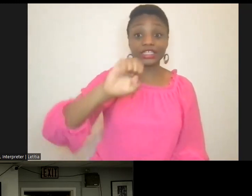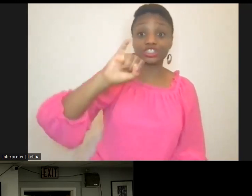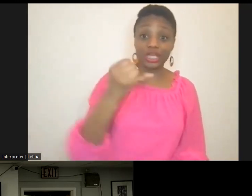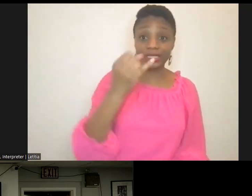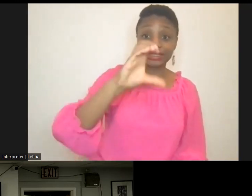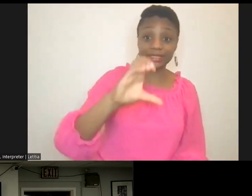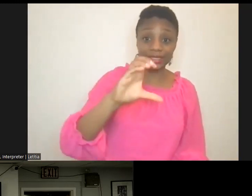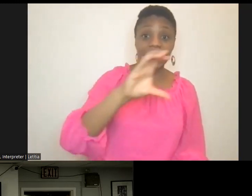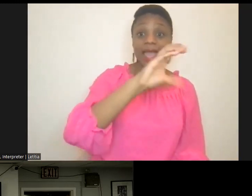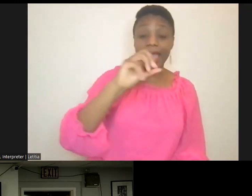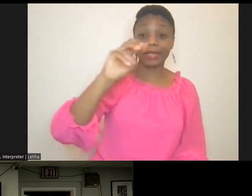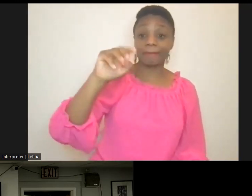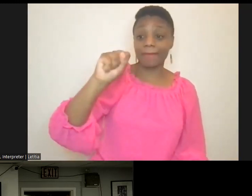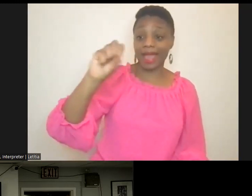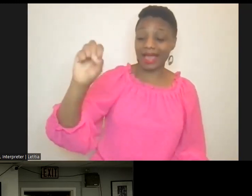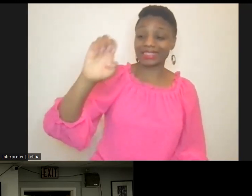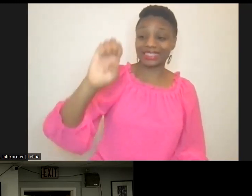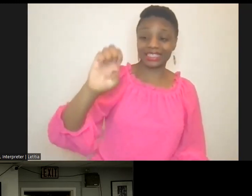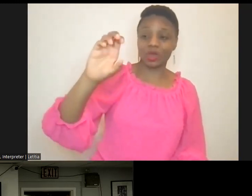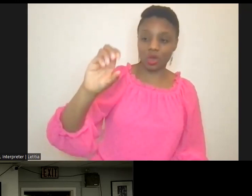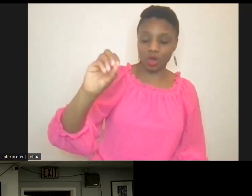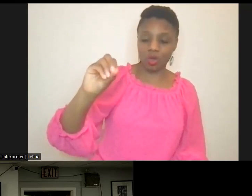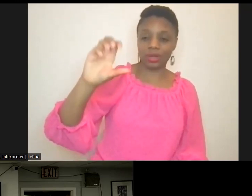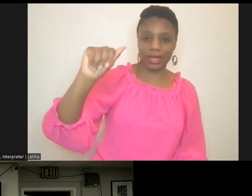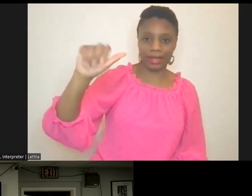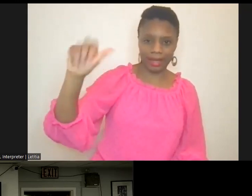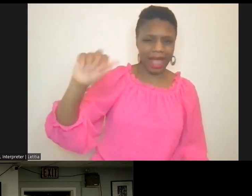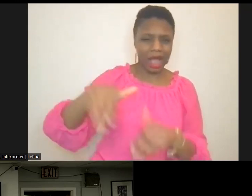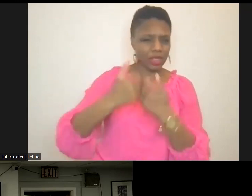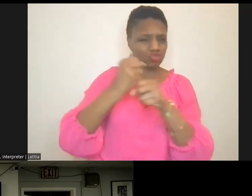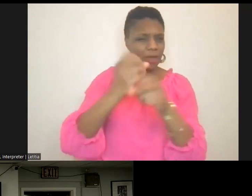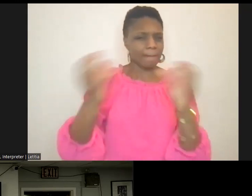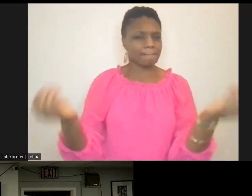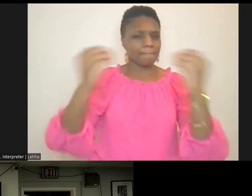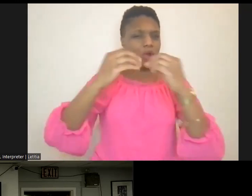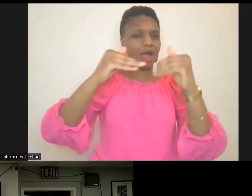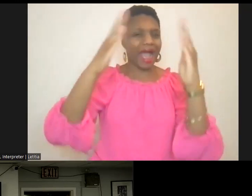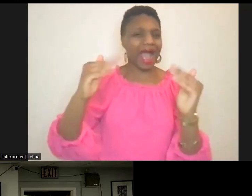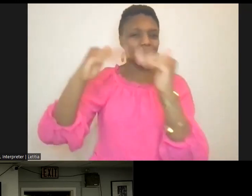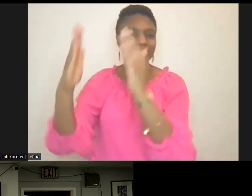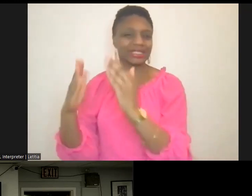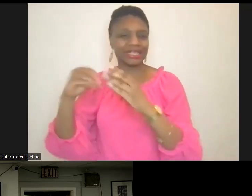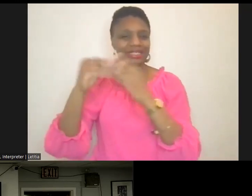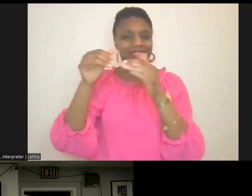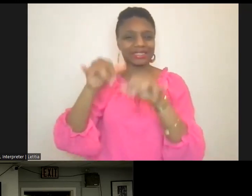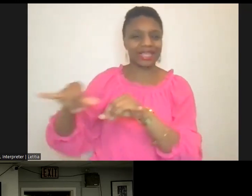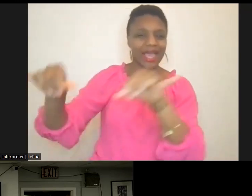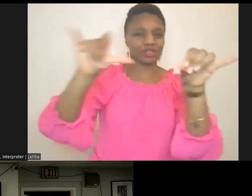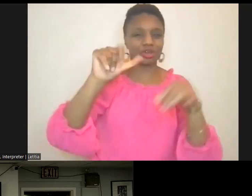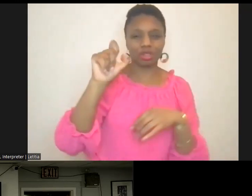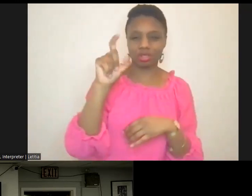Mass EOEEA plan to create more housing units in a standard lot space determined by town